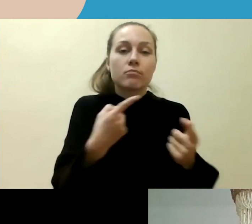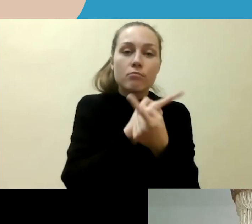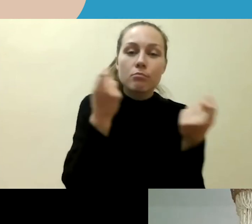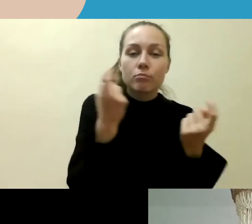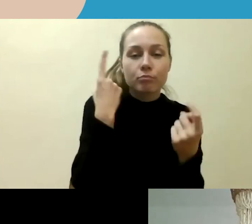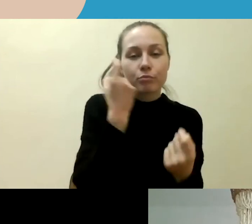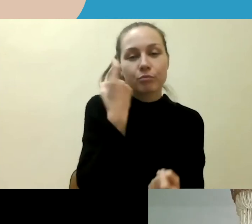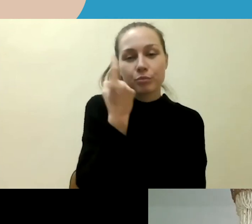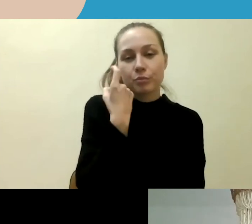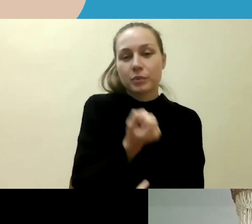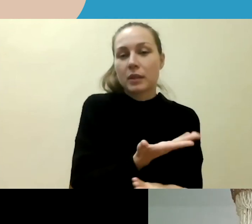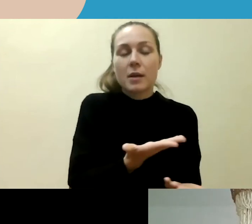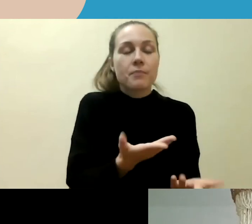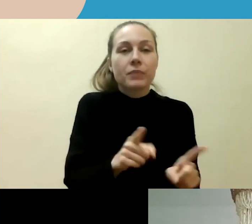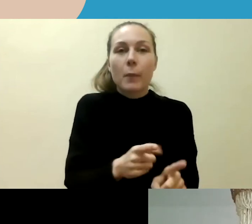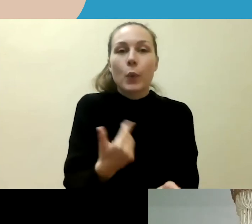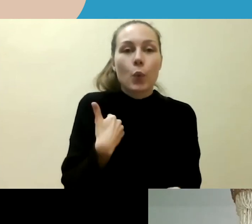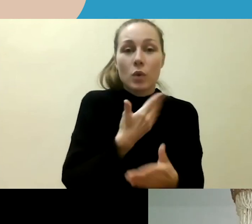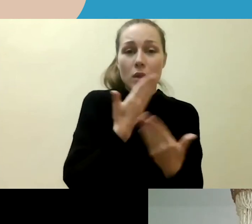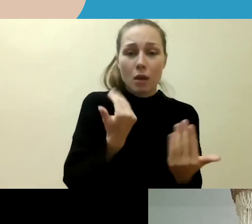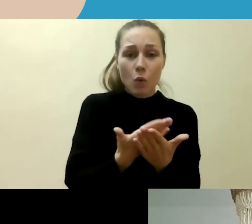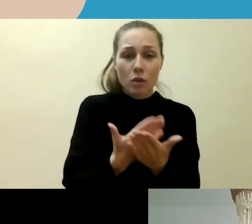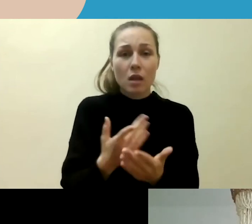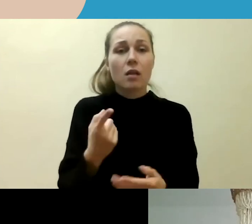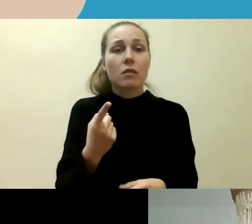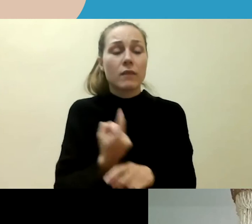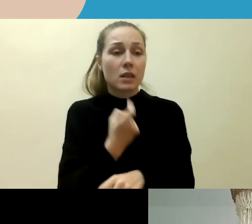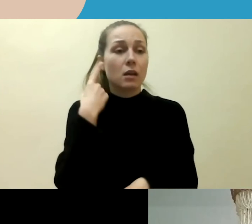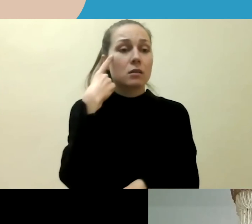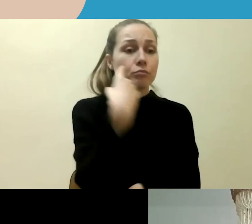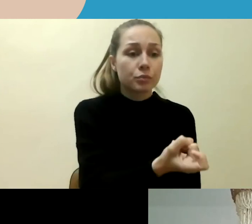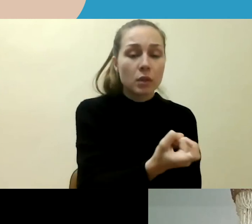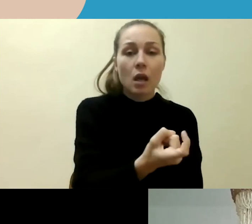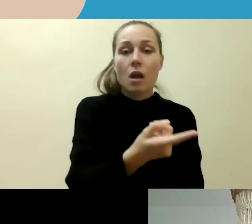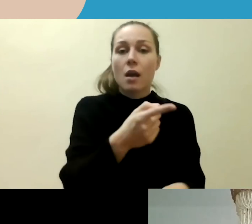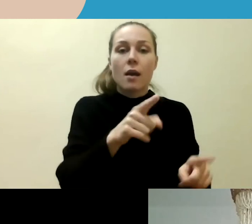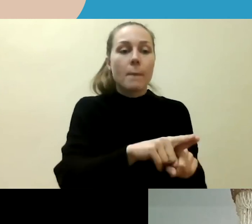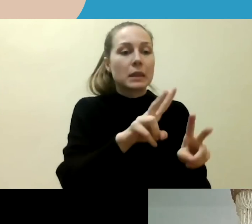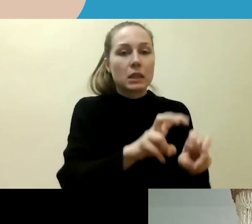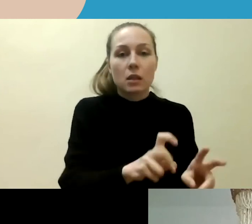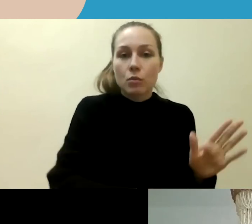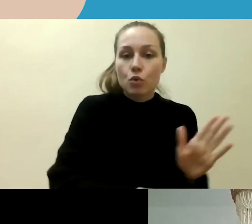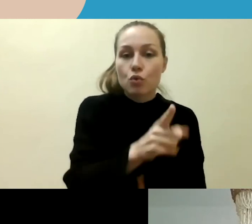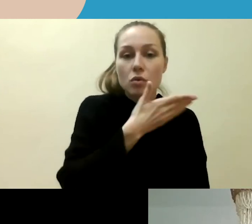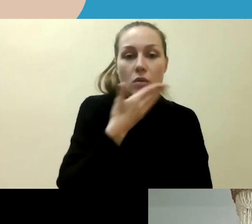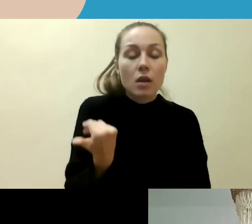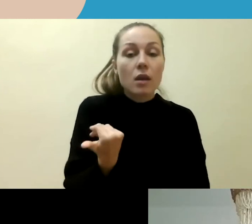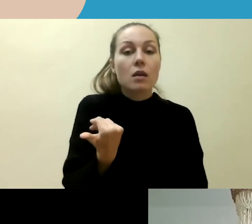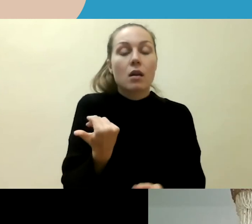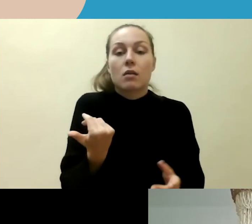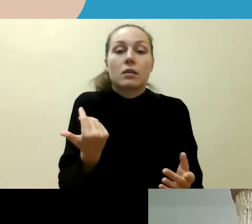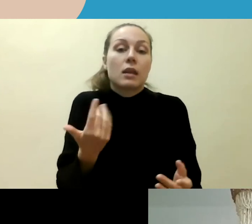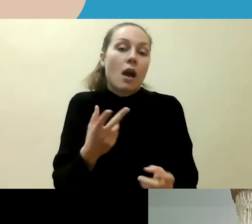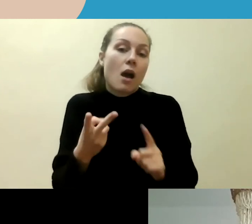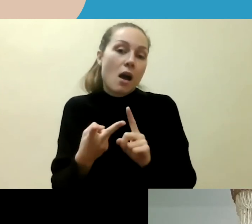crime into the category of hate crimes only when an pre-trial investigation